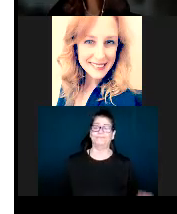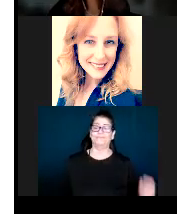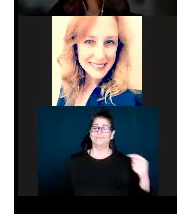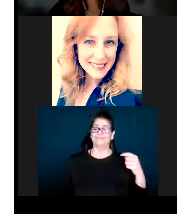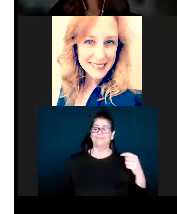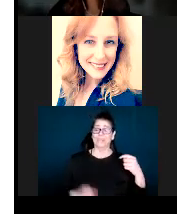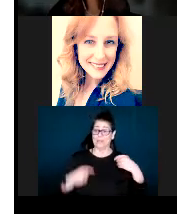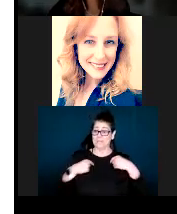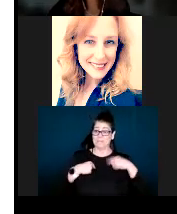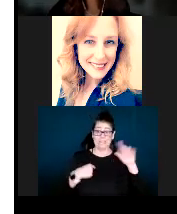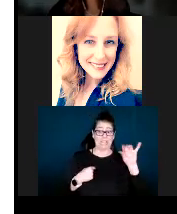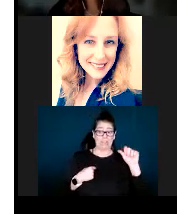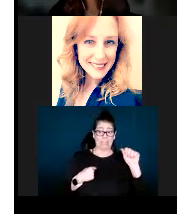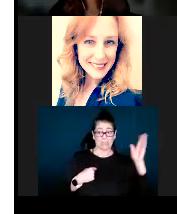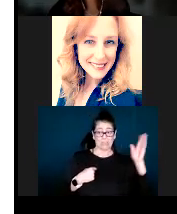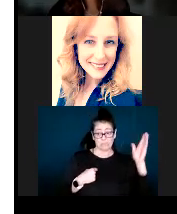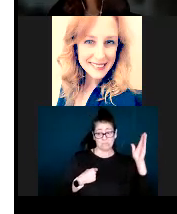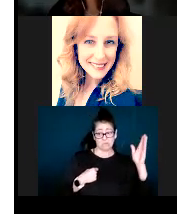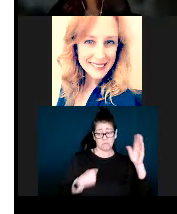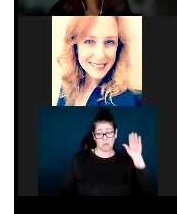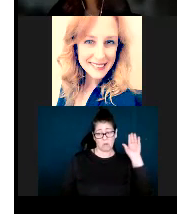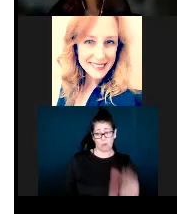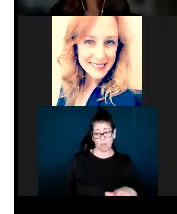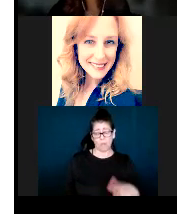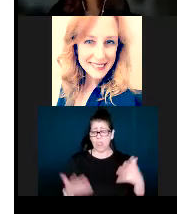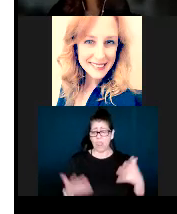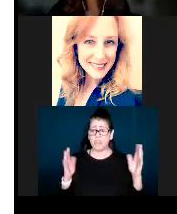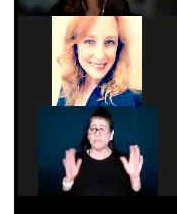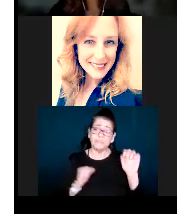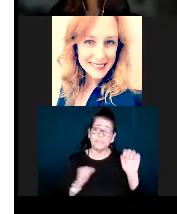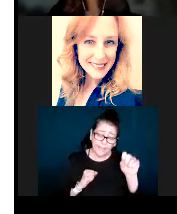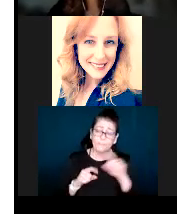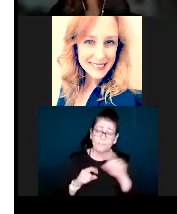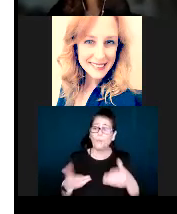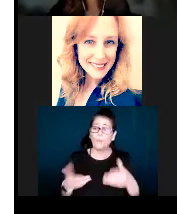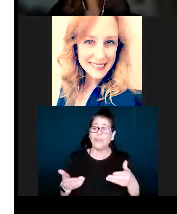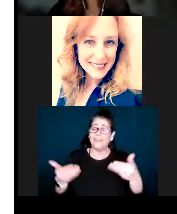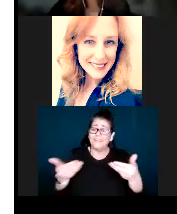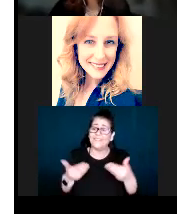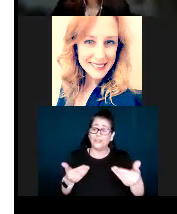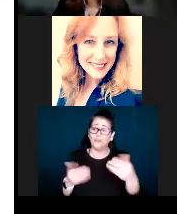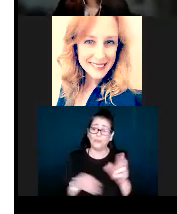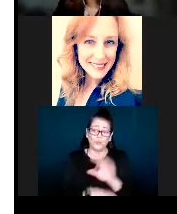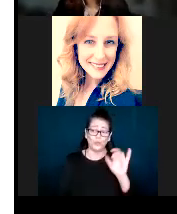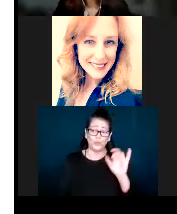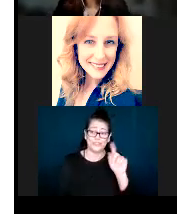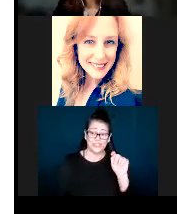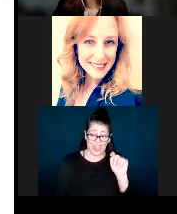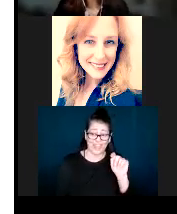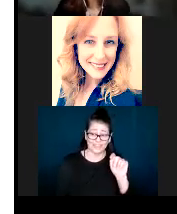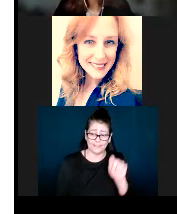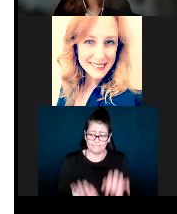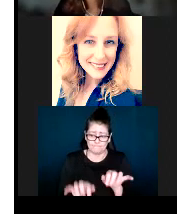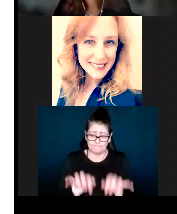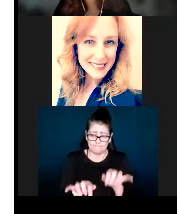chat, and there are some questions we'll ask you throughout the training, so we invite you to participate in that. We'll also have some scenarios at the end